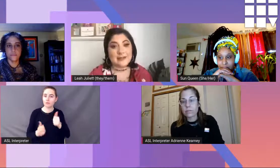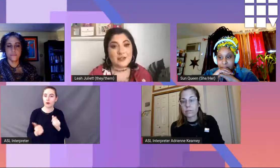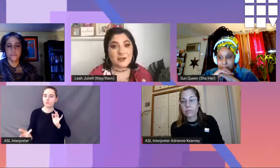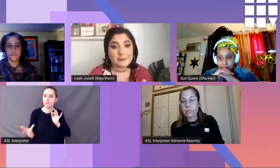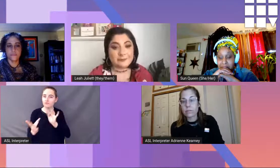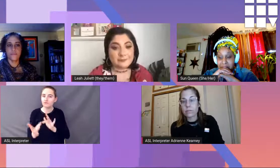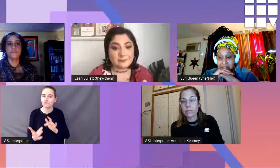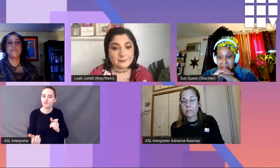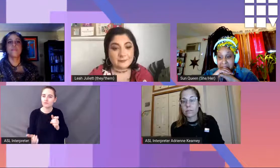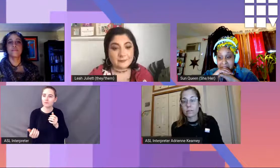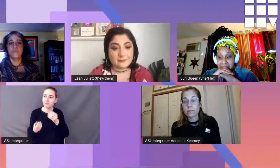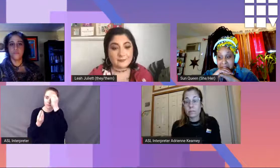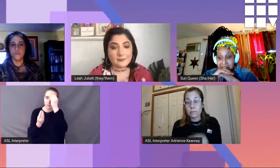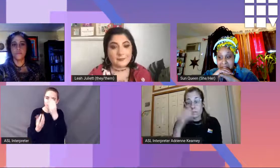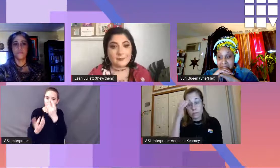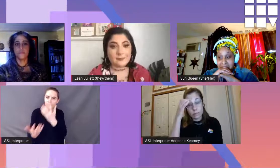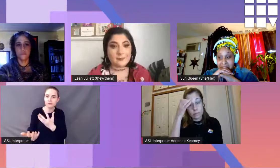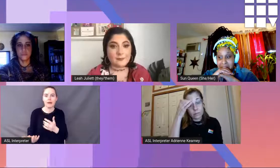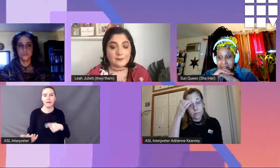unfiltered message.